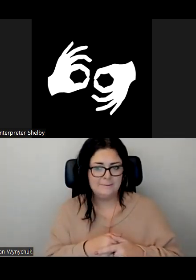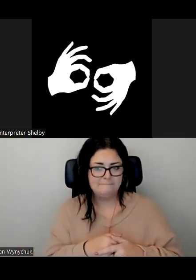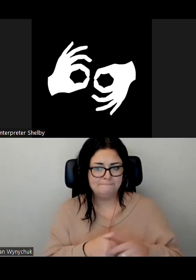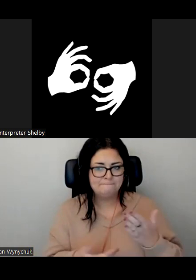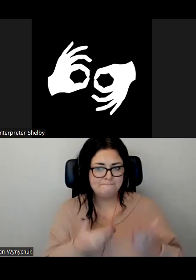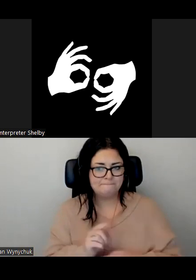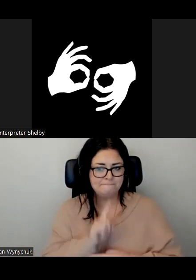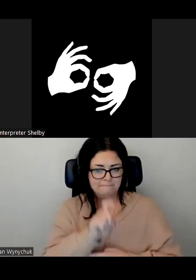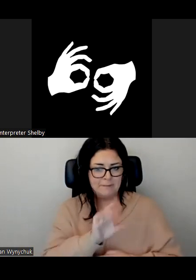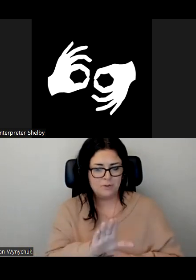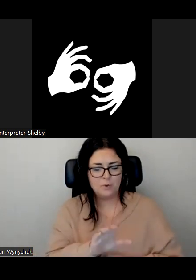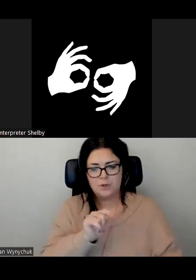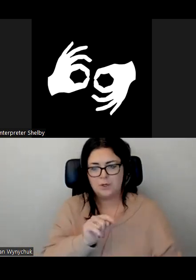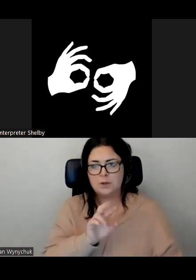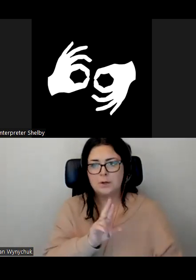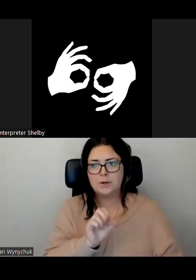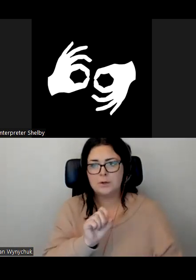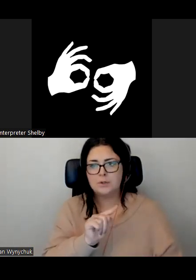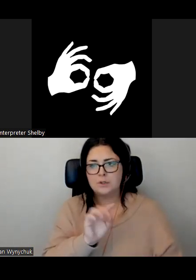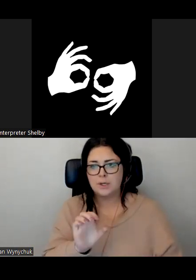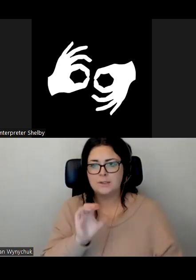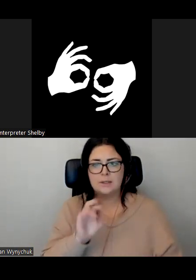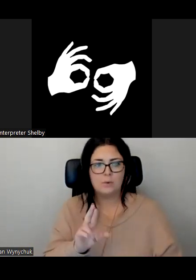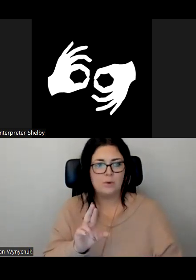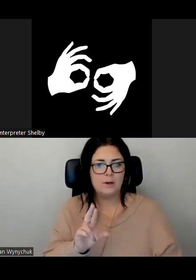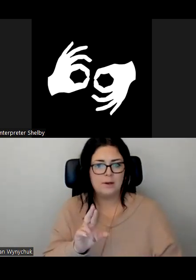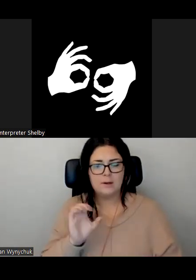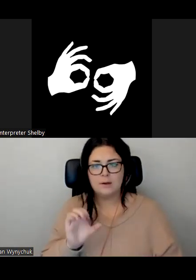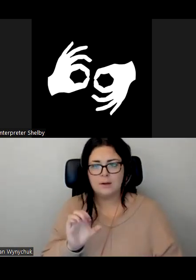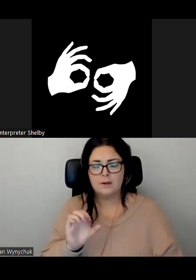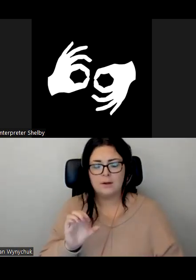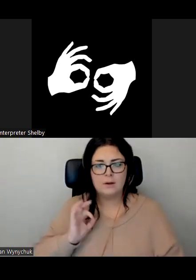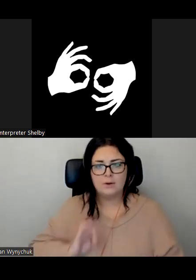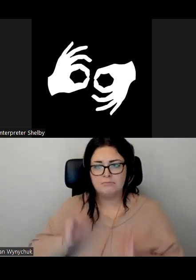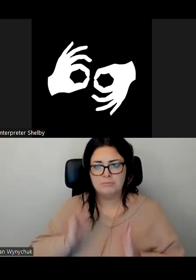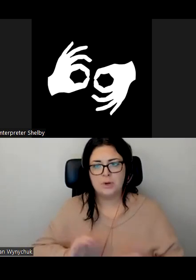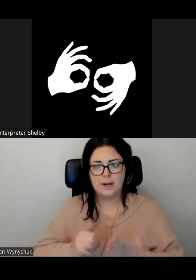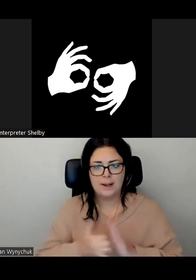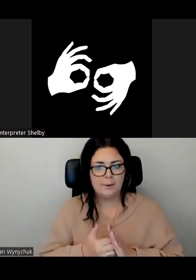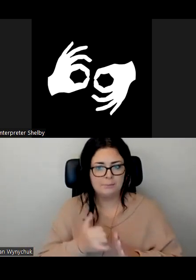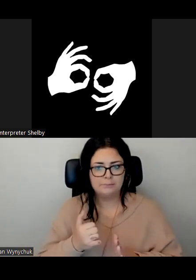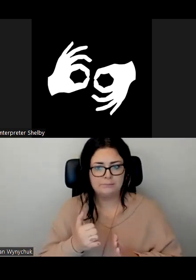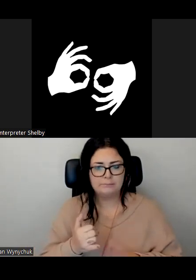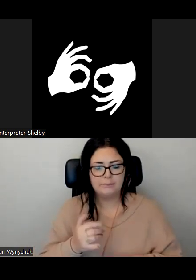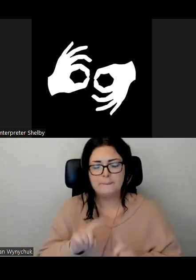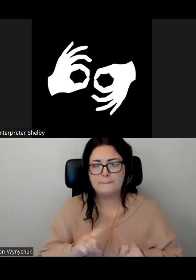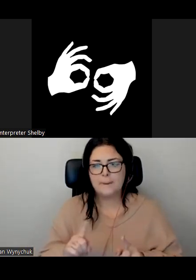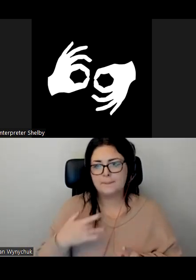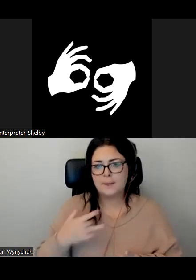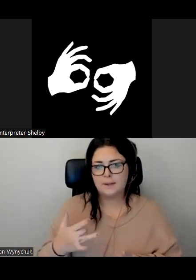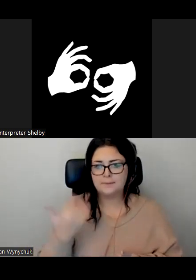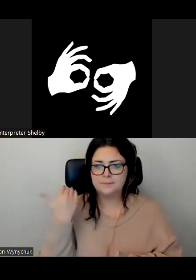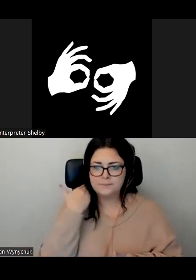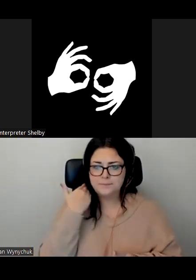have to ask your trustee in bankruptcy and the creditors how that looks. Normally, bankruptcy,